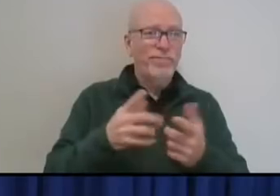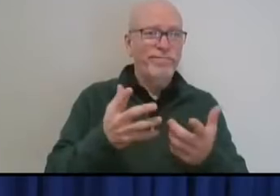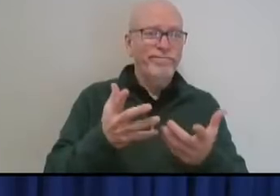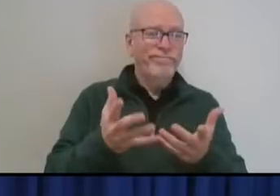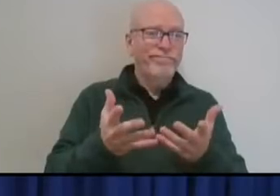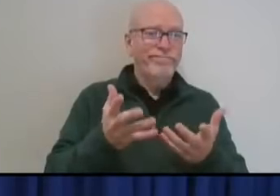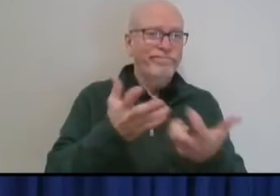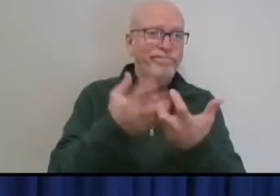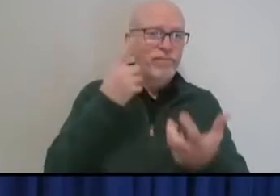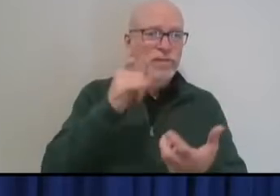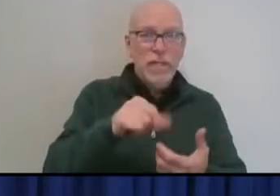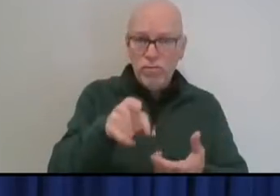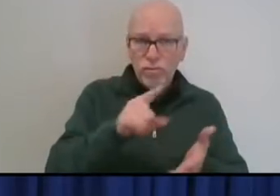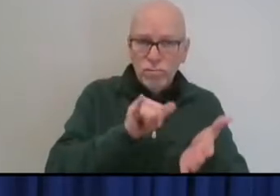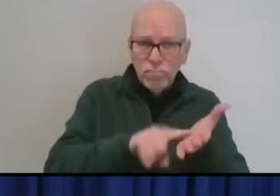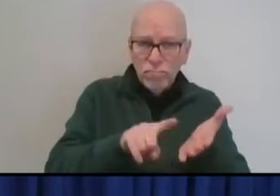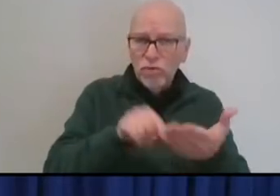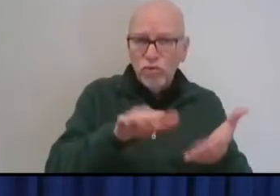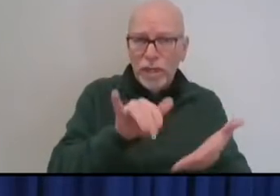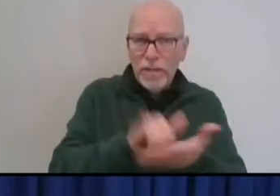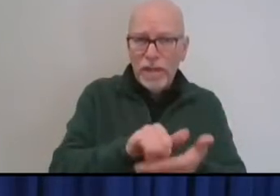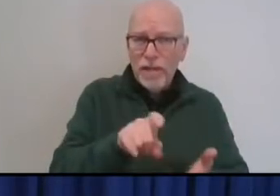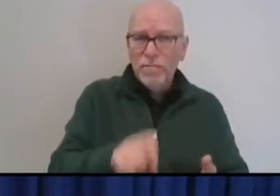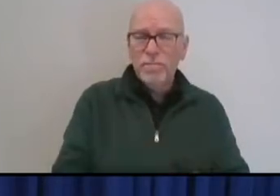if you guys are looking into that or addressing that at all.